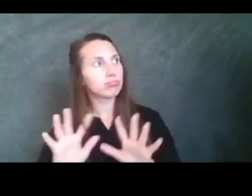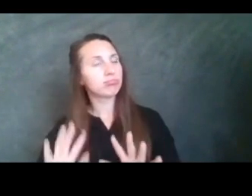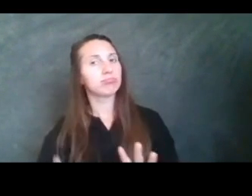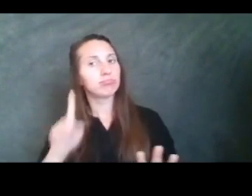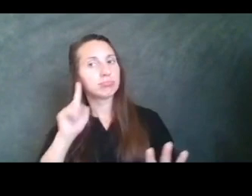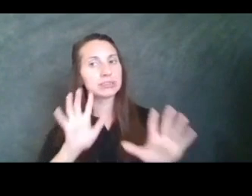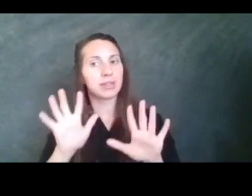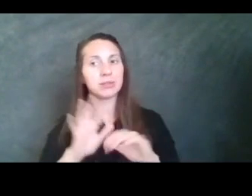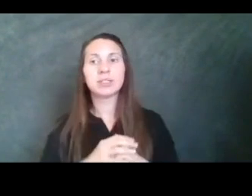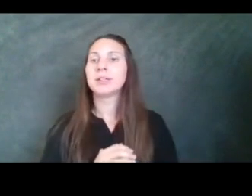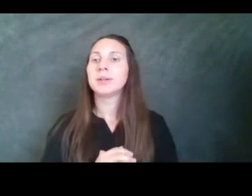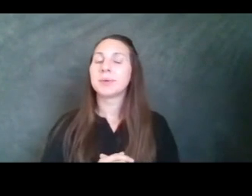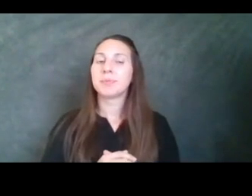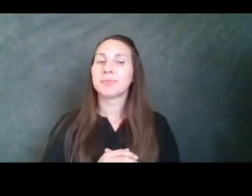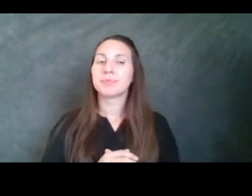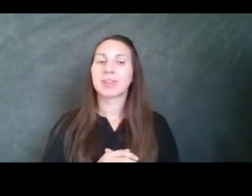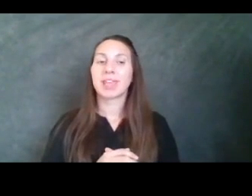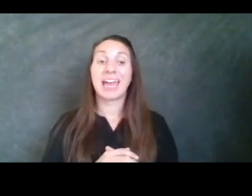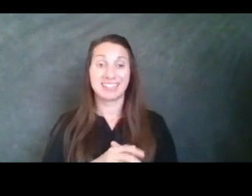every day.